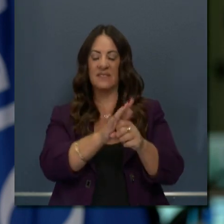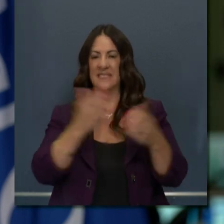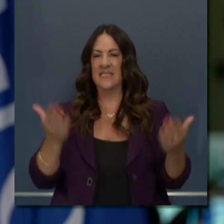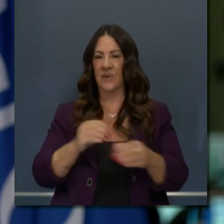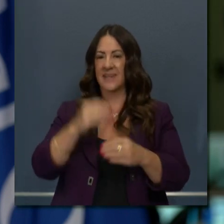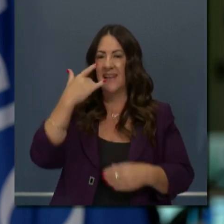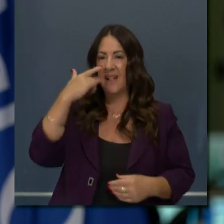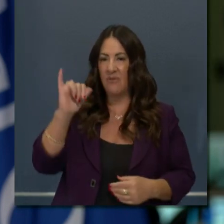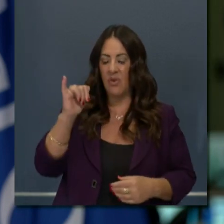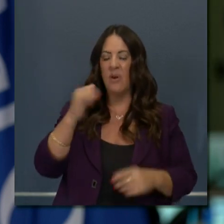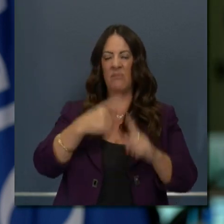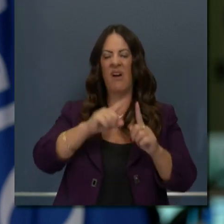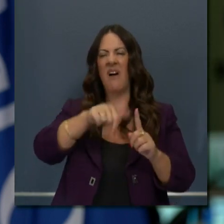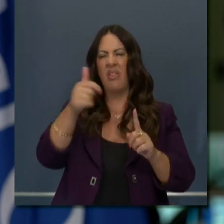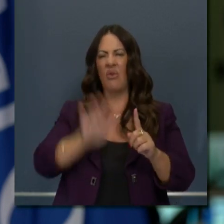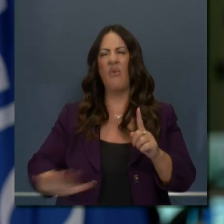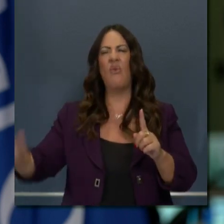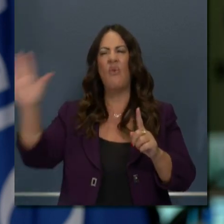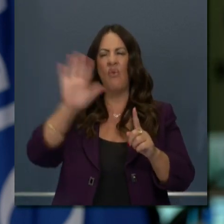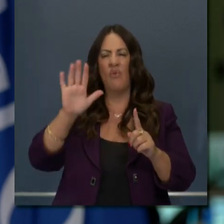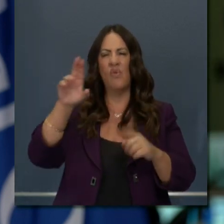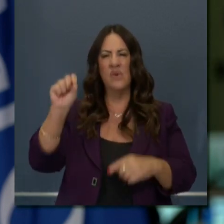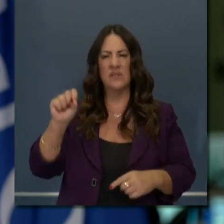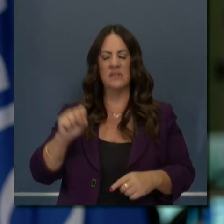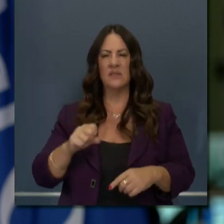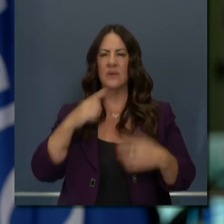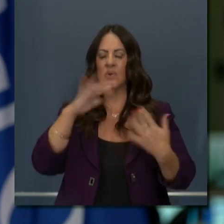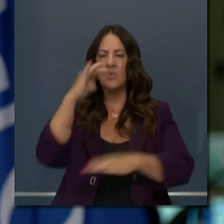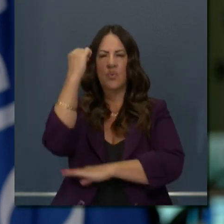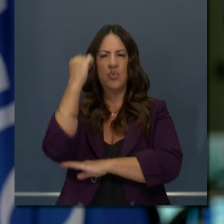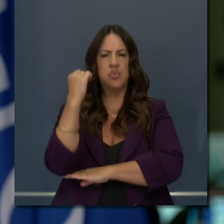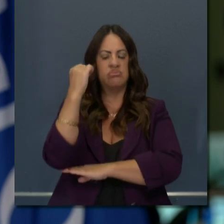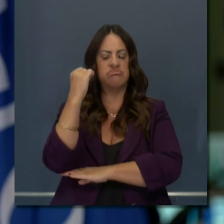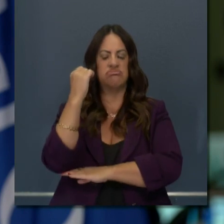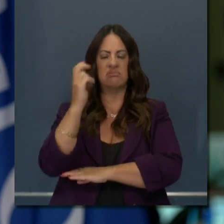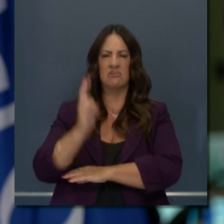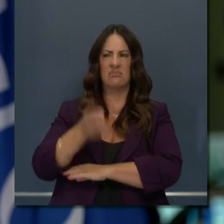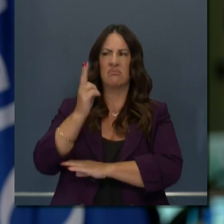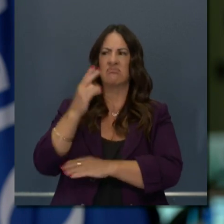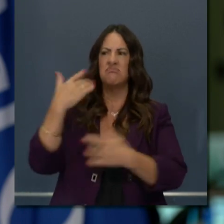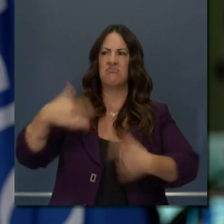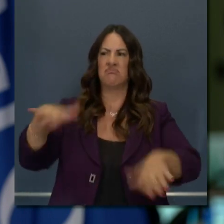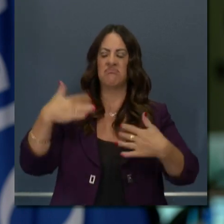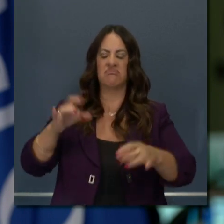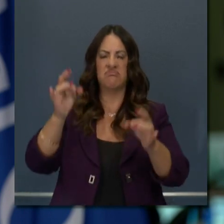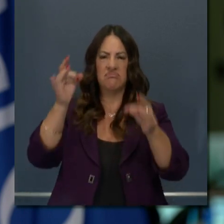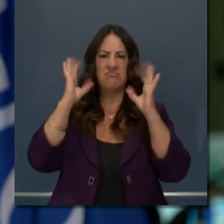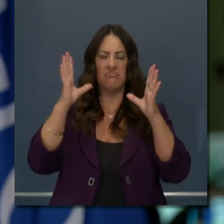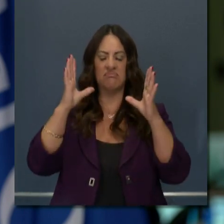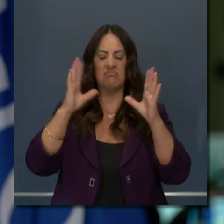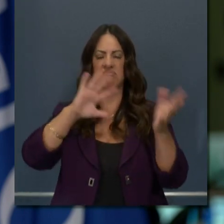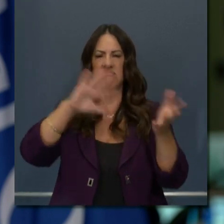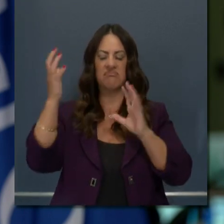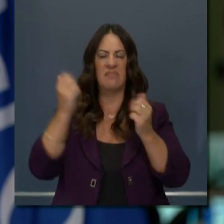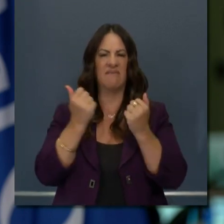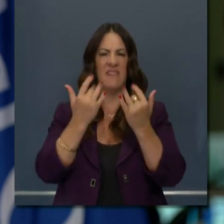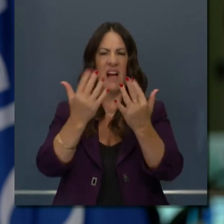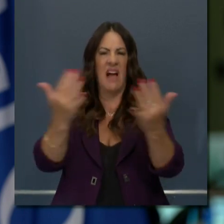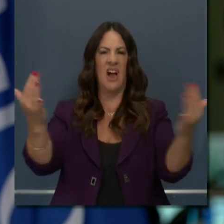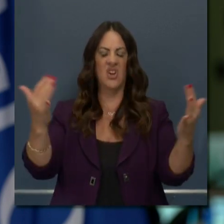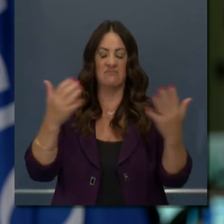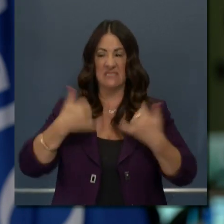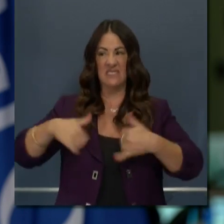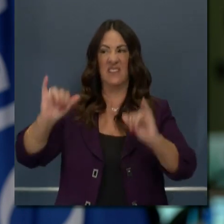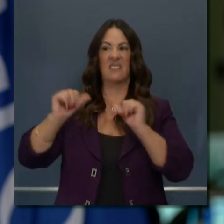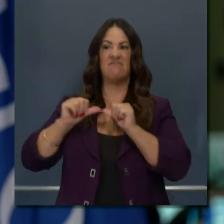in the state and elsewhere, and a record-setting historic wildfire season that continues as we